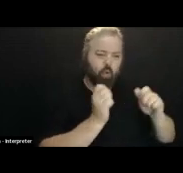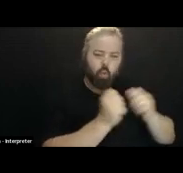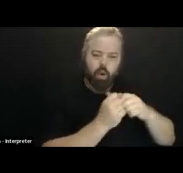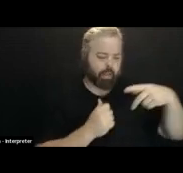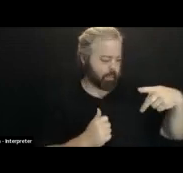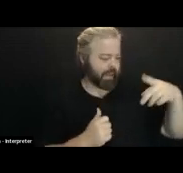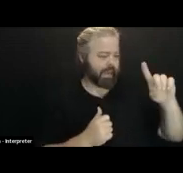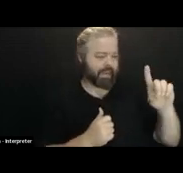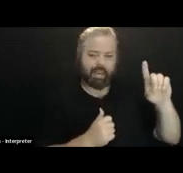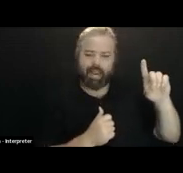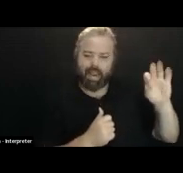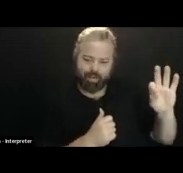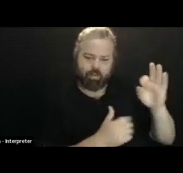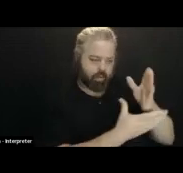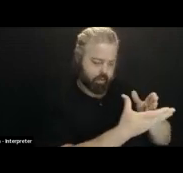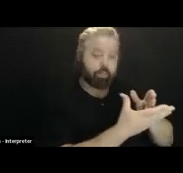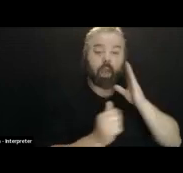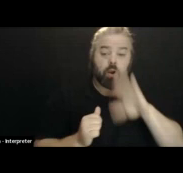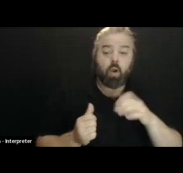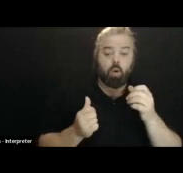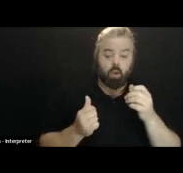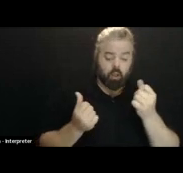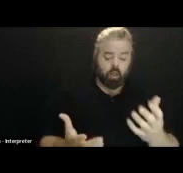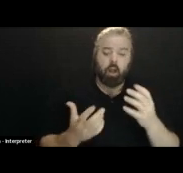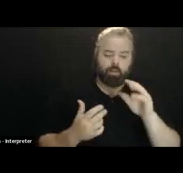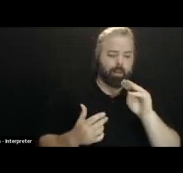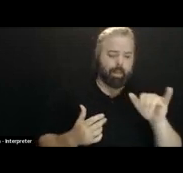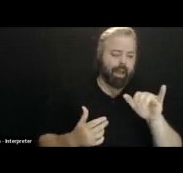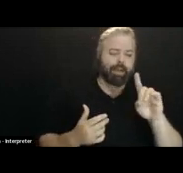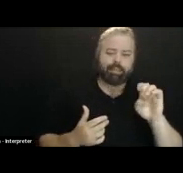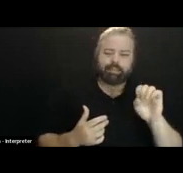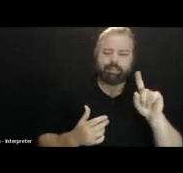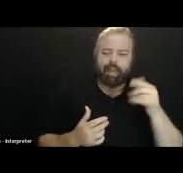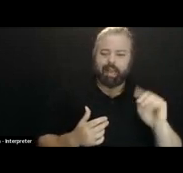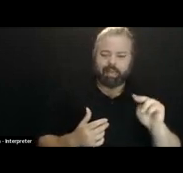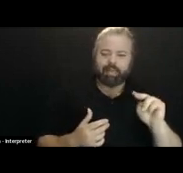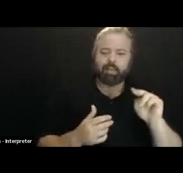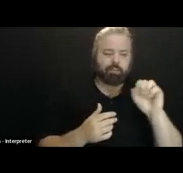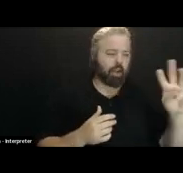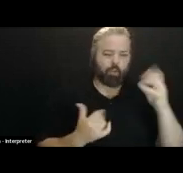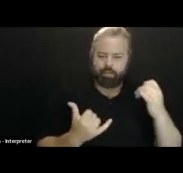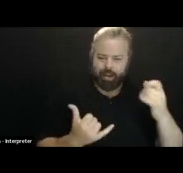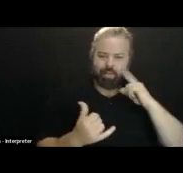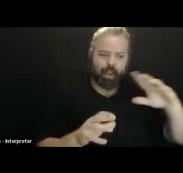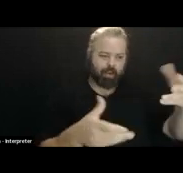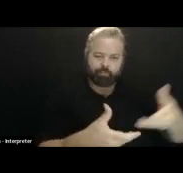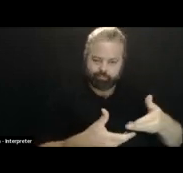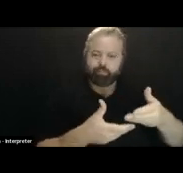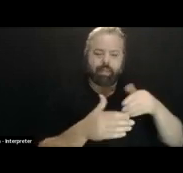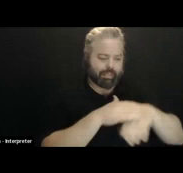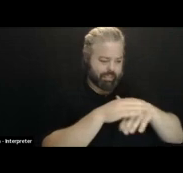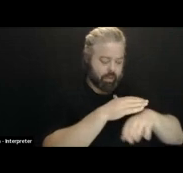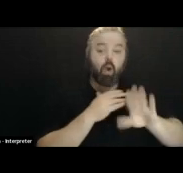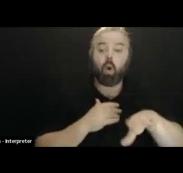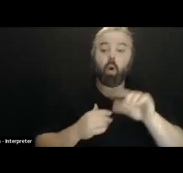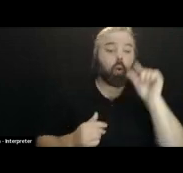component. I know a lot of my design software these days are sort of introducing accessibility components. Google Slides, for